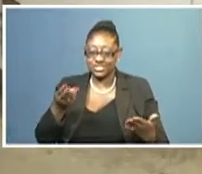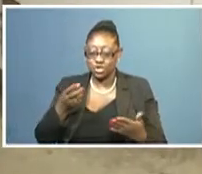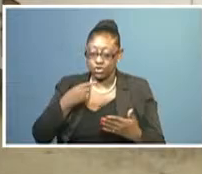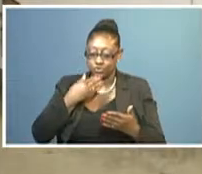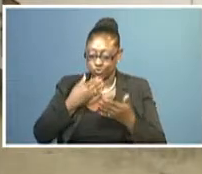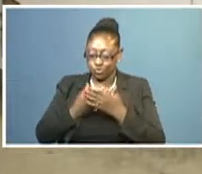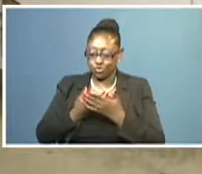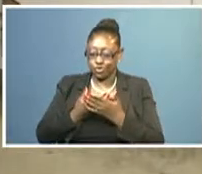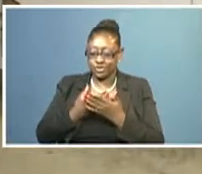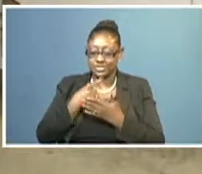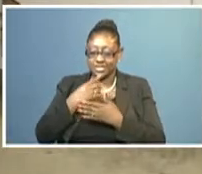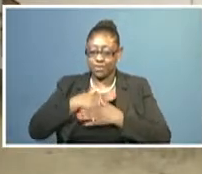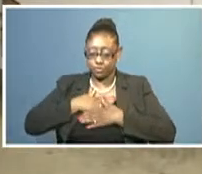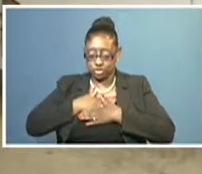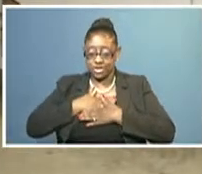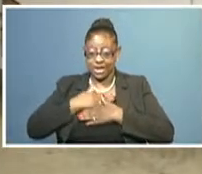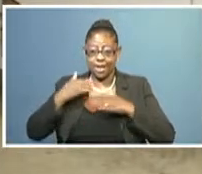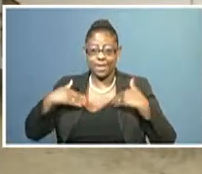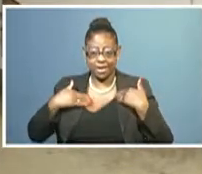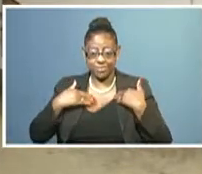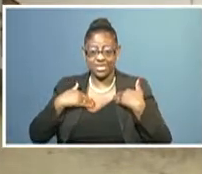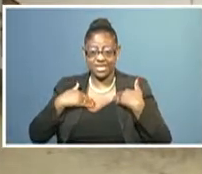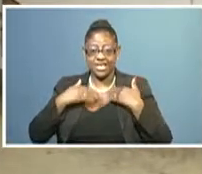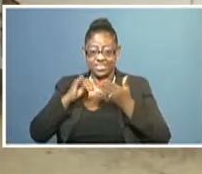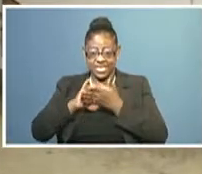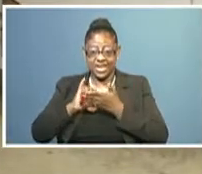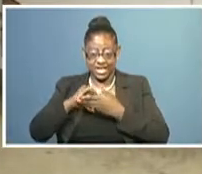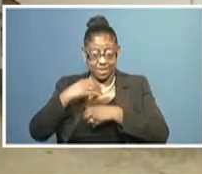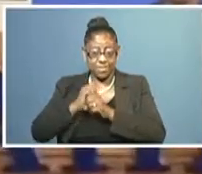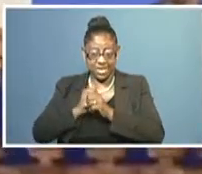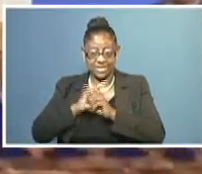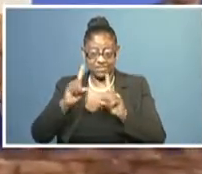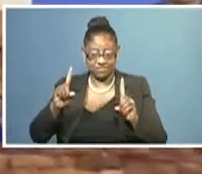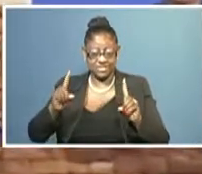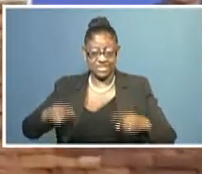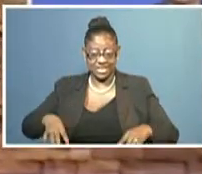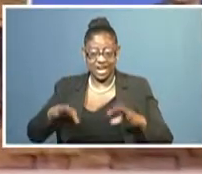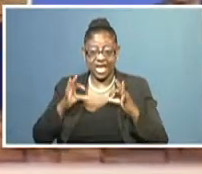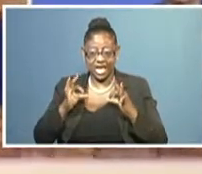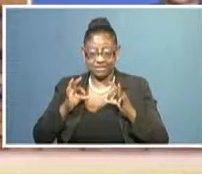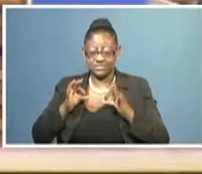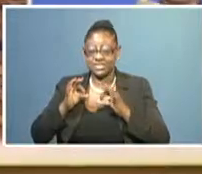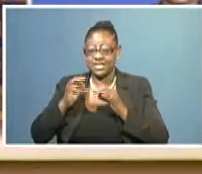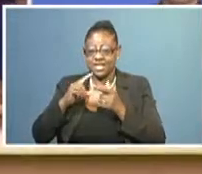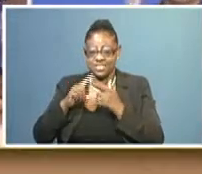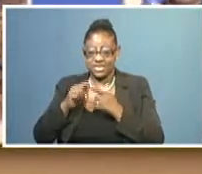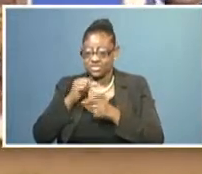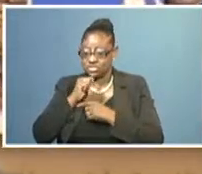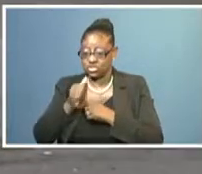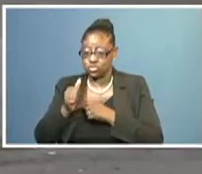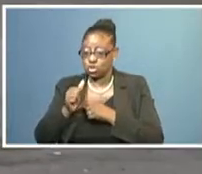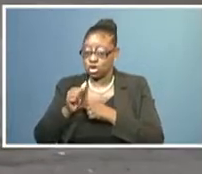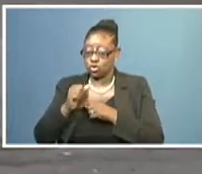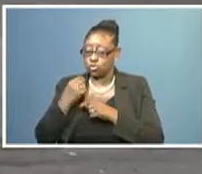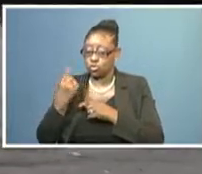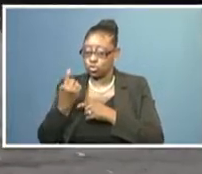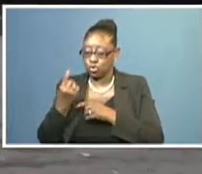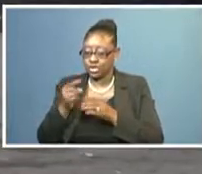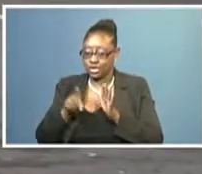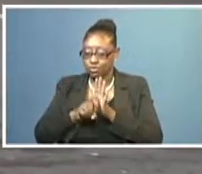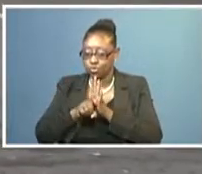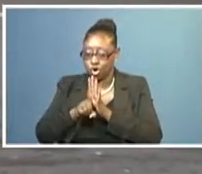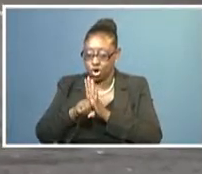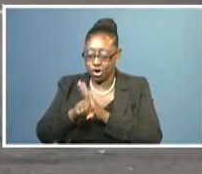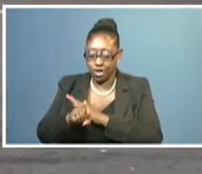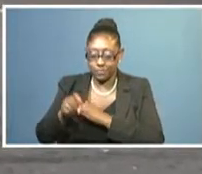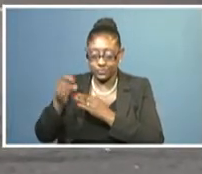and I appreciate it, and I'm glad that I'm able to make a difference in their lives. But the former deputy head girl is not just a bookworm. She wears the crown